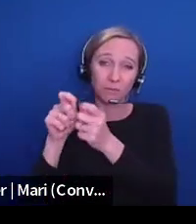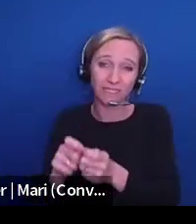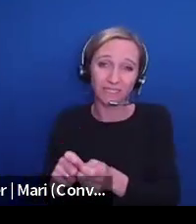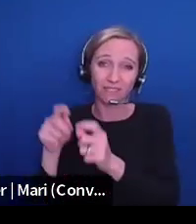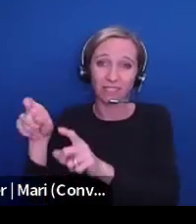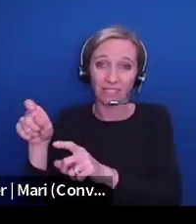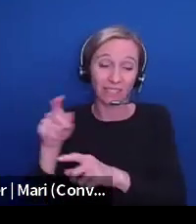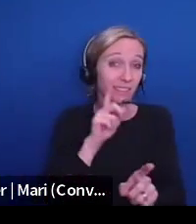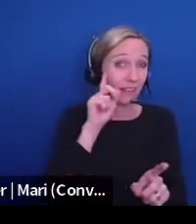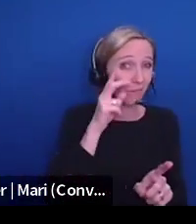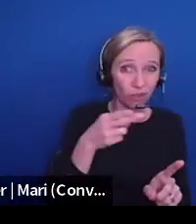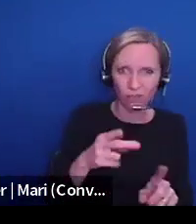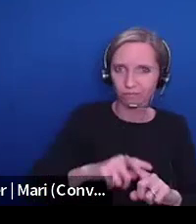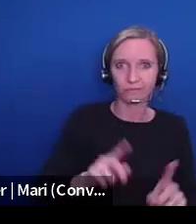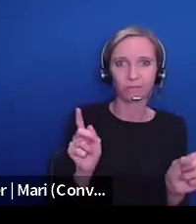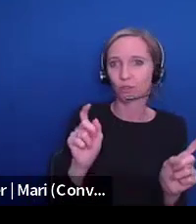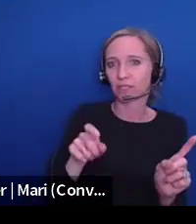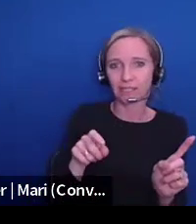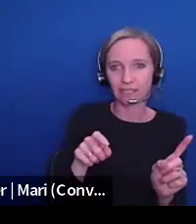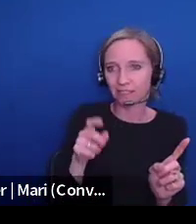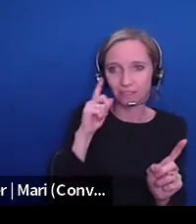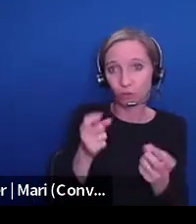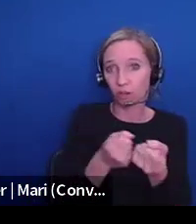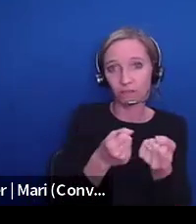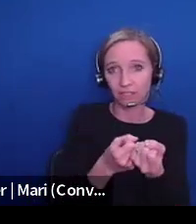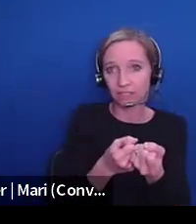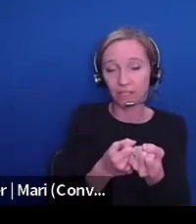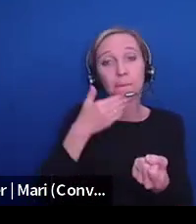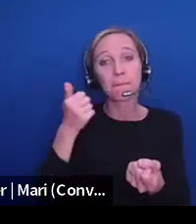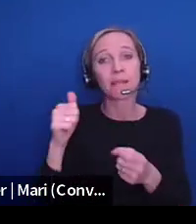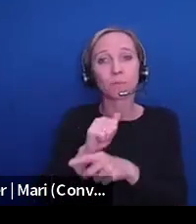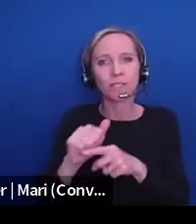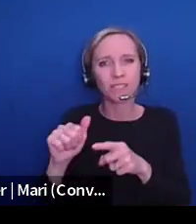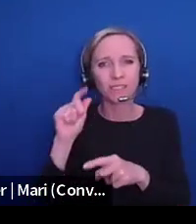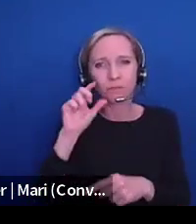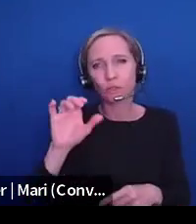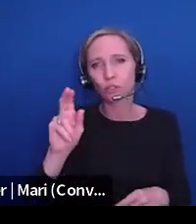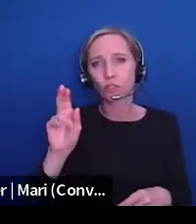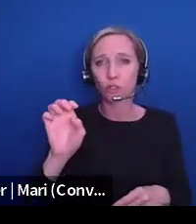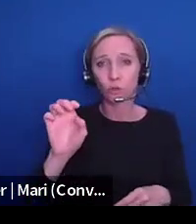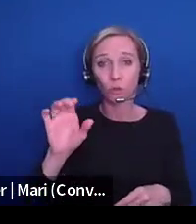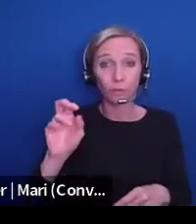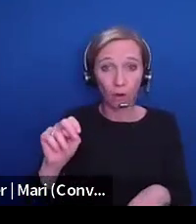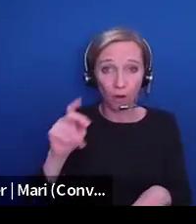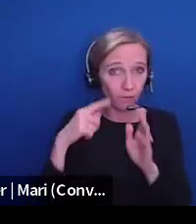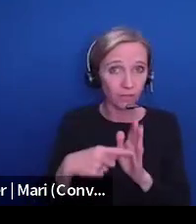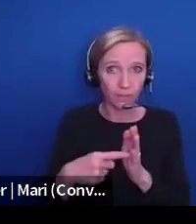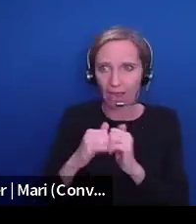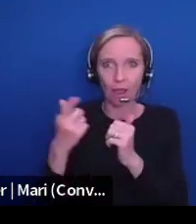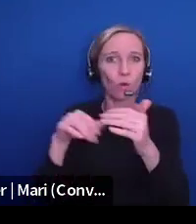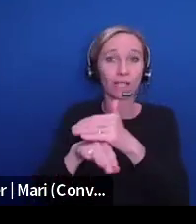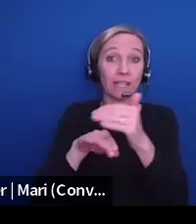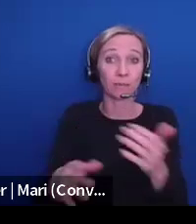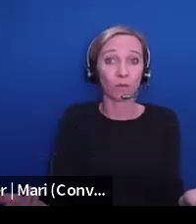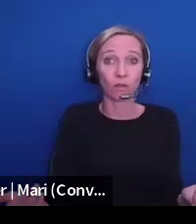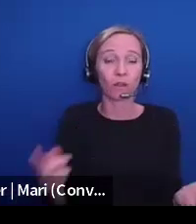advocacy, deaf and hard of hearing, whatever we've been working on best practices for KubeCon. How are you accessible, right?